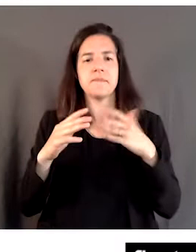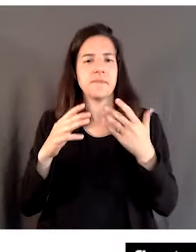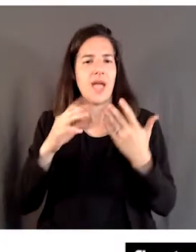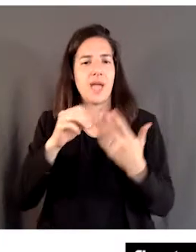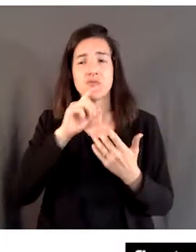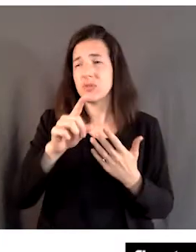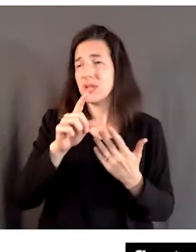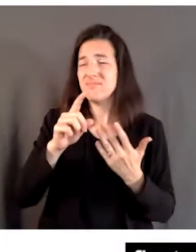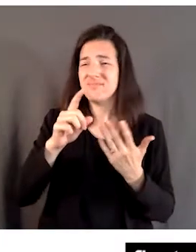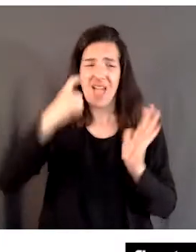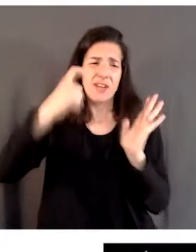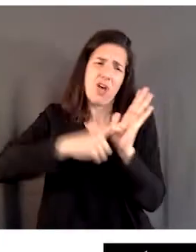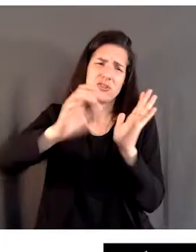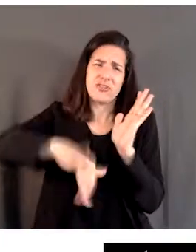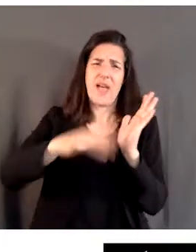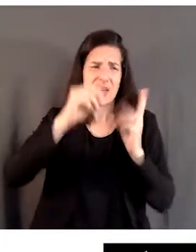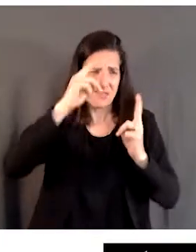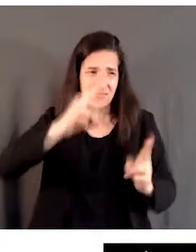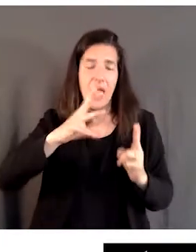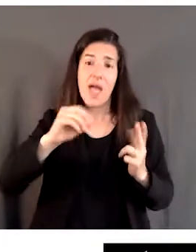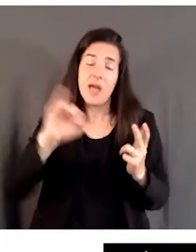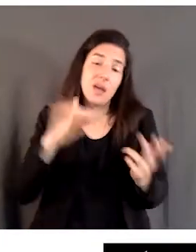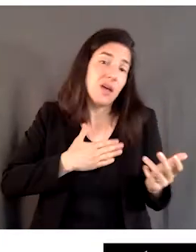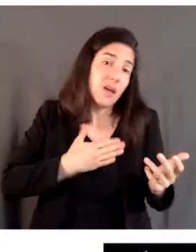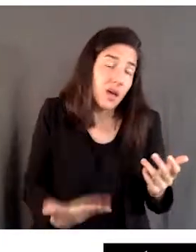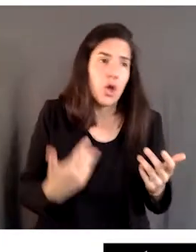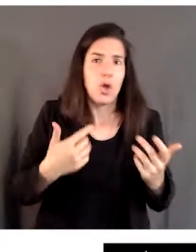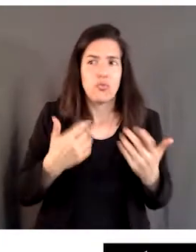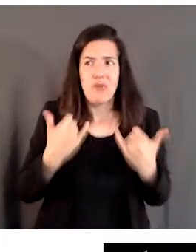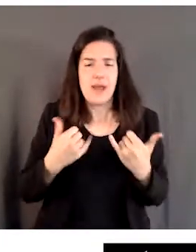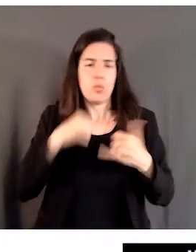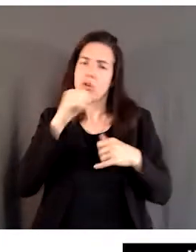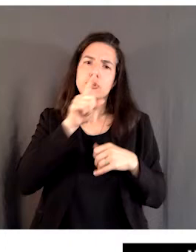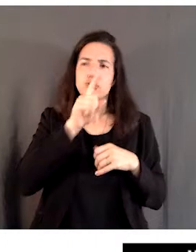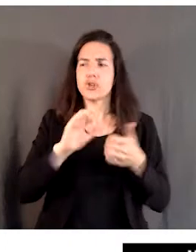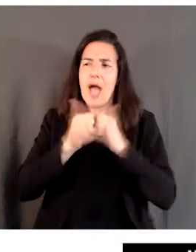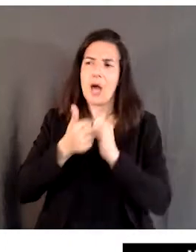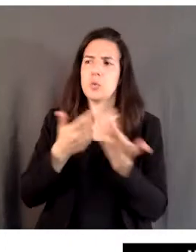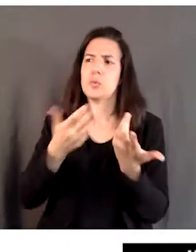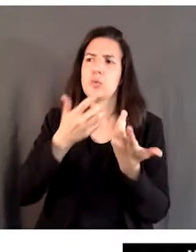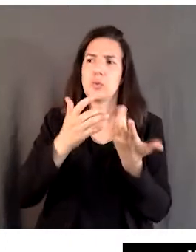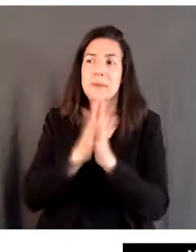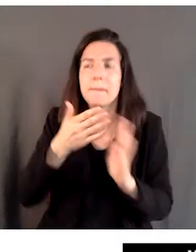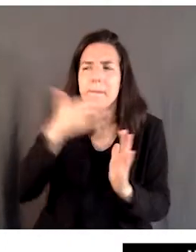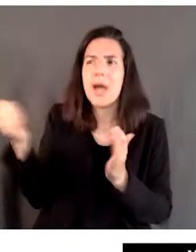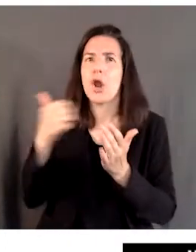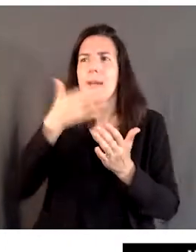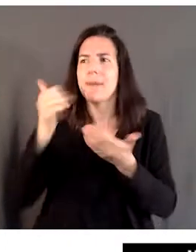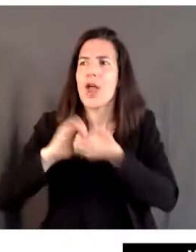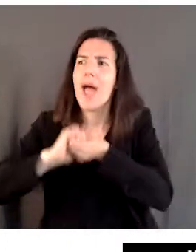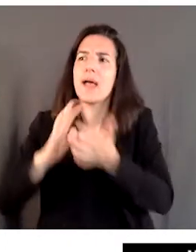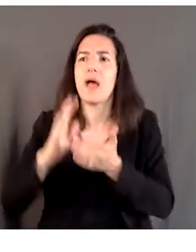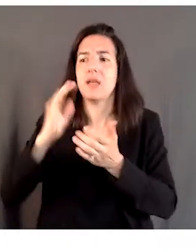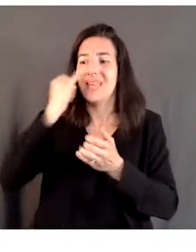and ultimately acknowledge also that we're not sure how to be better and better engage and be an ally to people who have these